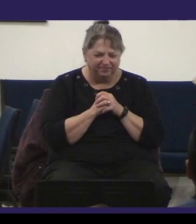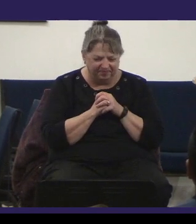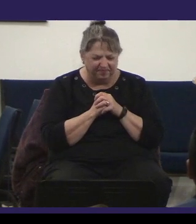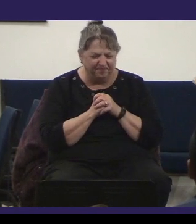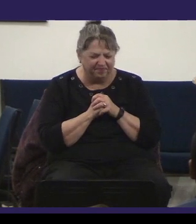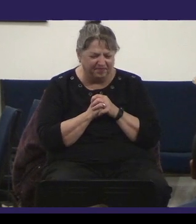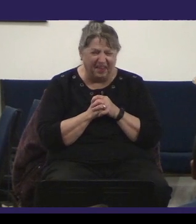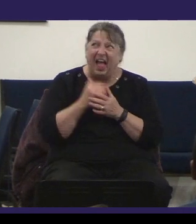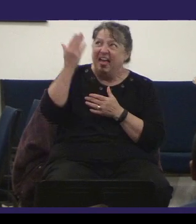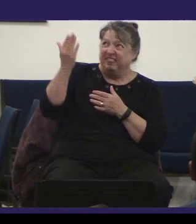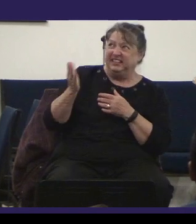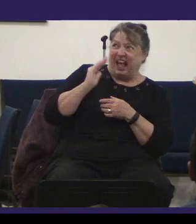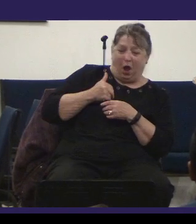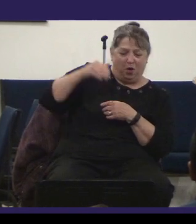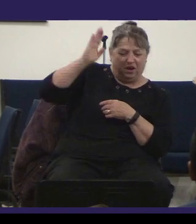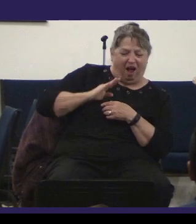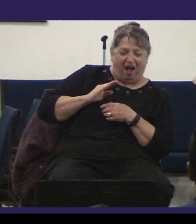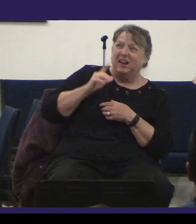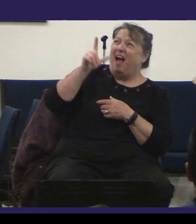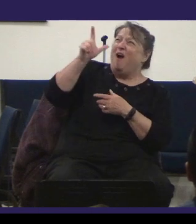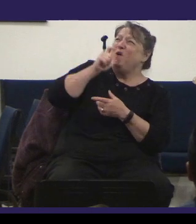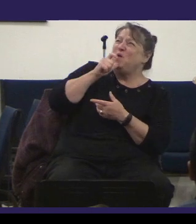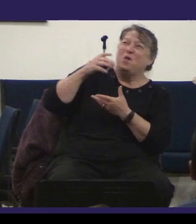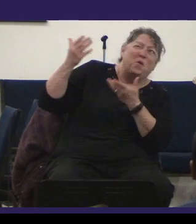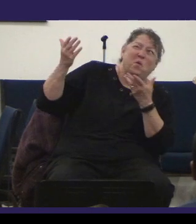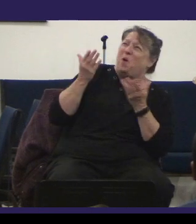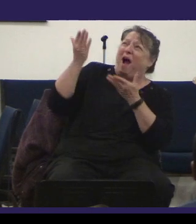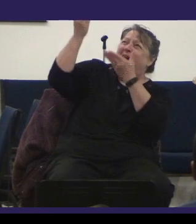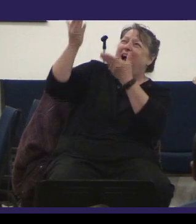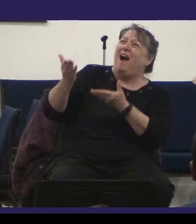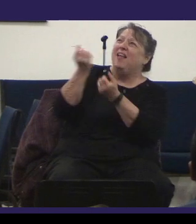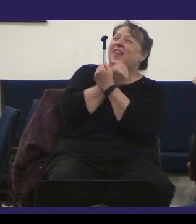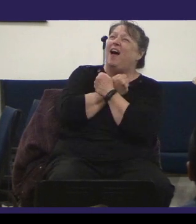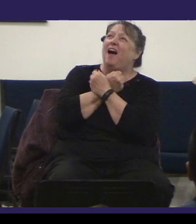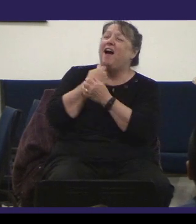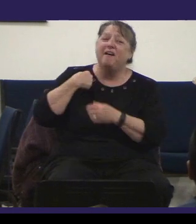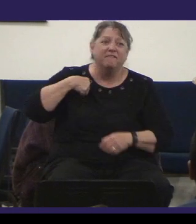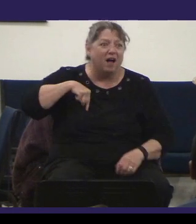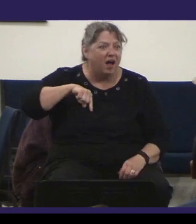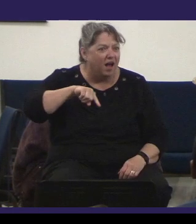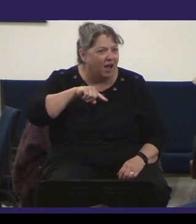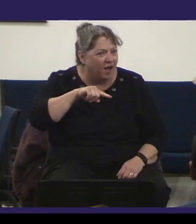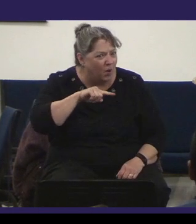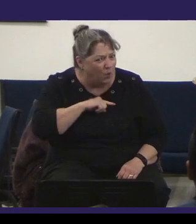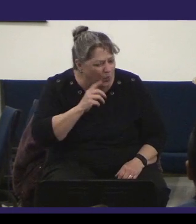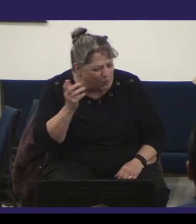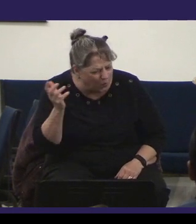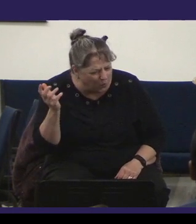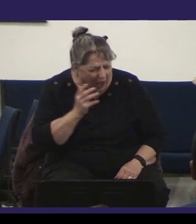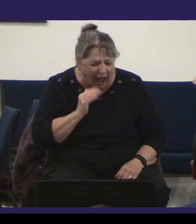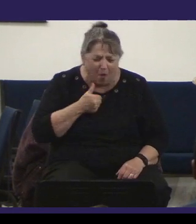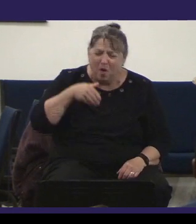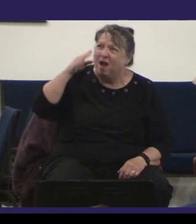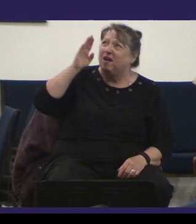This is our God, this is who he is. He loves us. This is